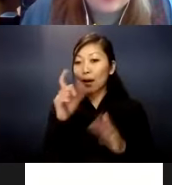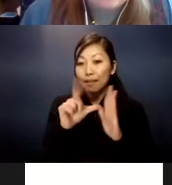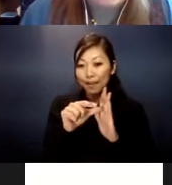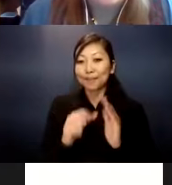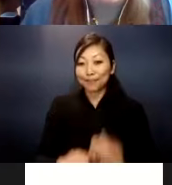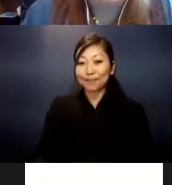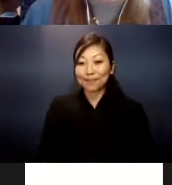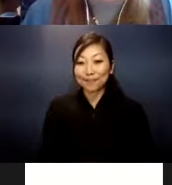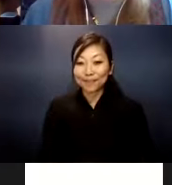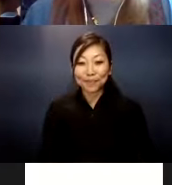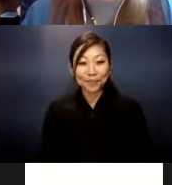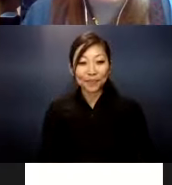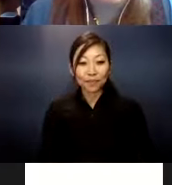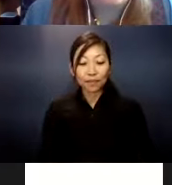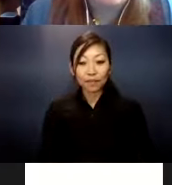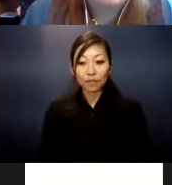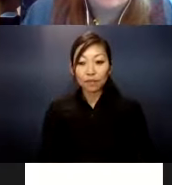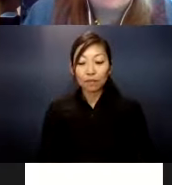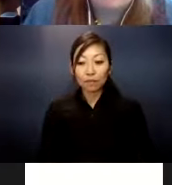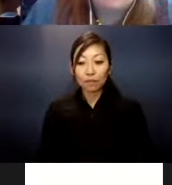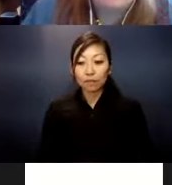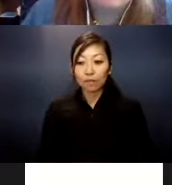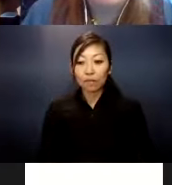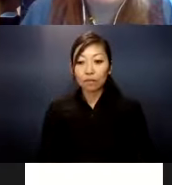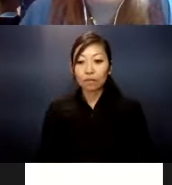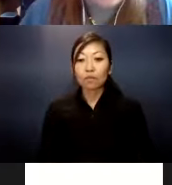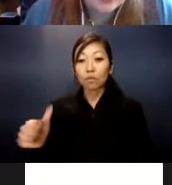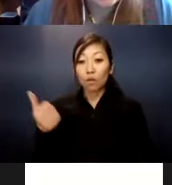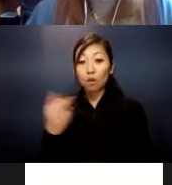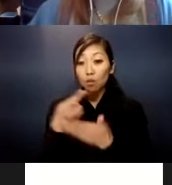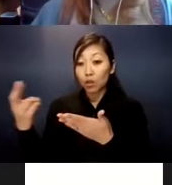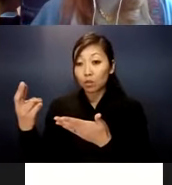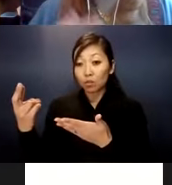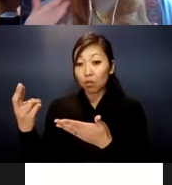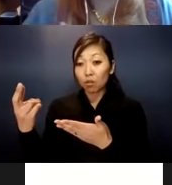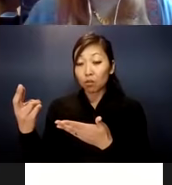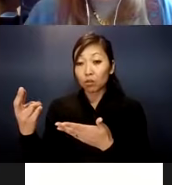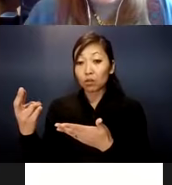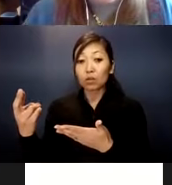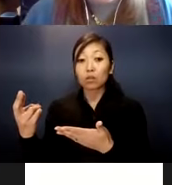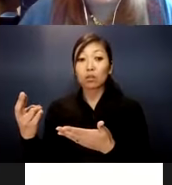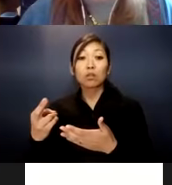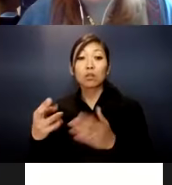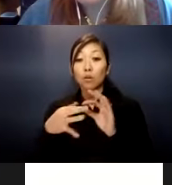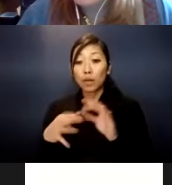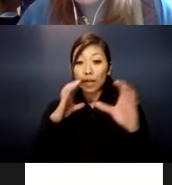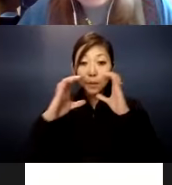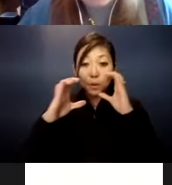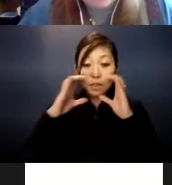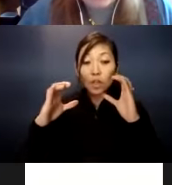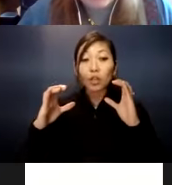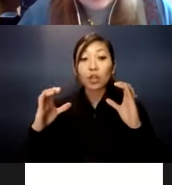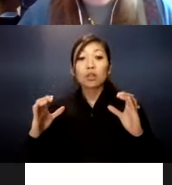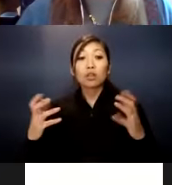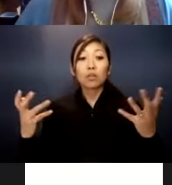anything. Another great resource when you're talking with young people about communication and healthy relationship behaviors is the Cool Not